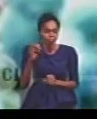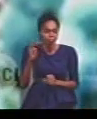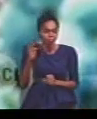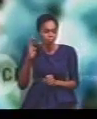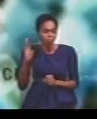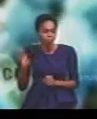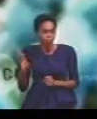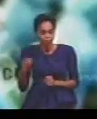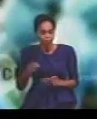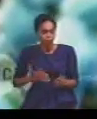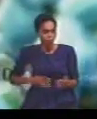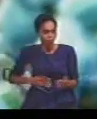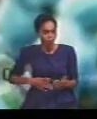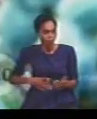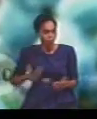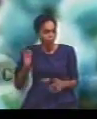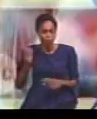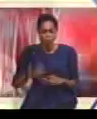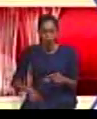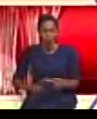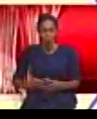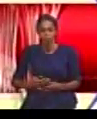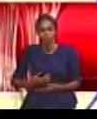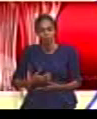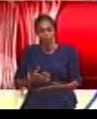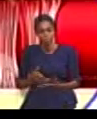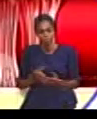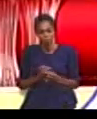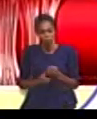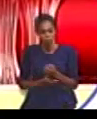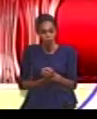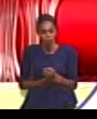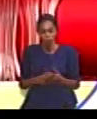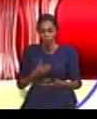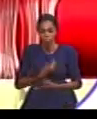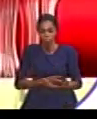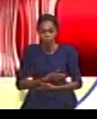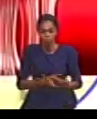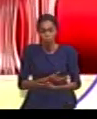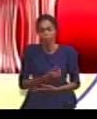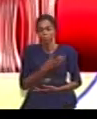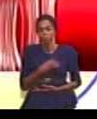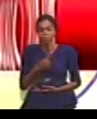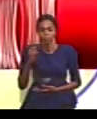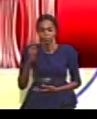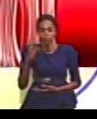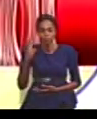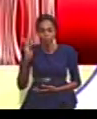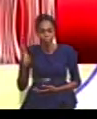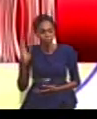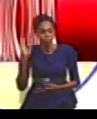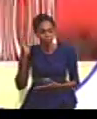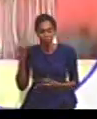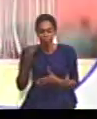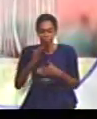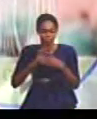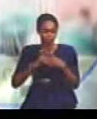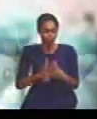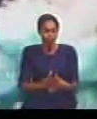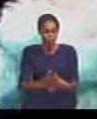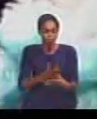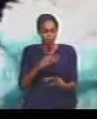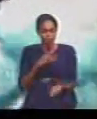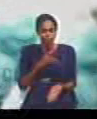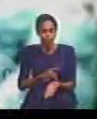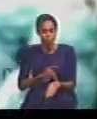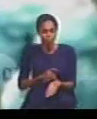baby. Her tubes are blocked. And the doctors confirmed from testing